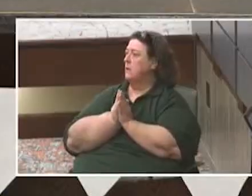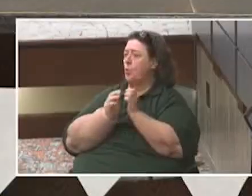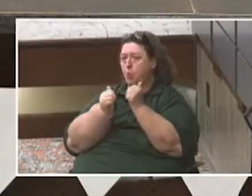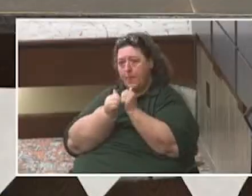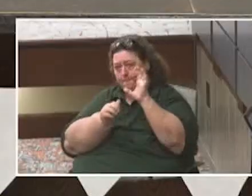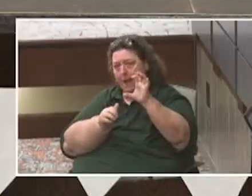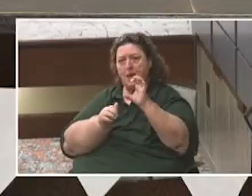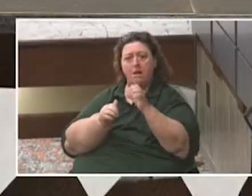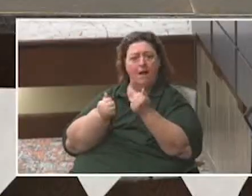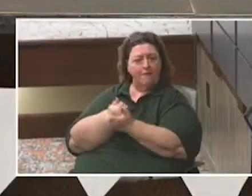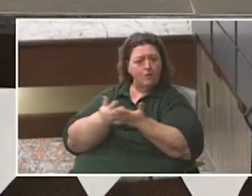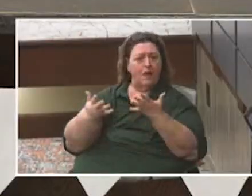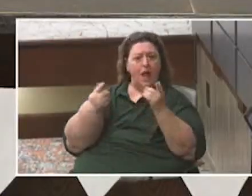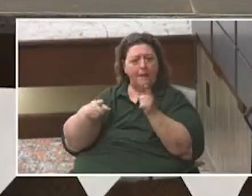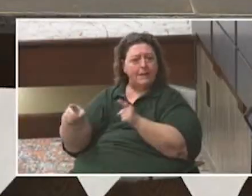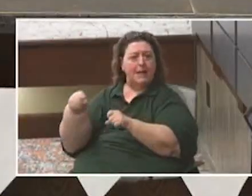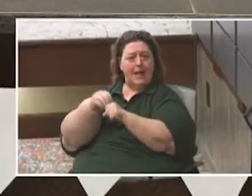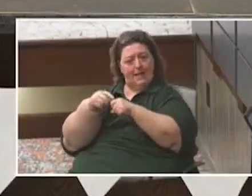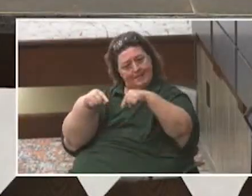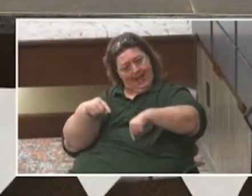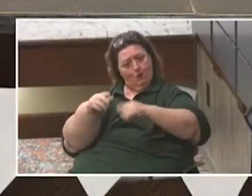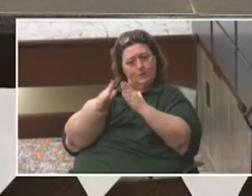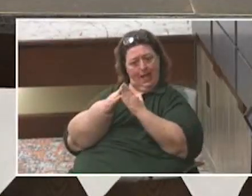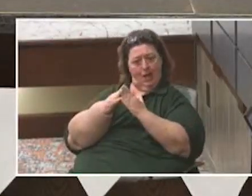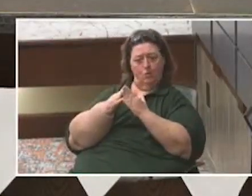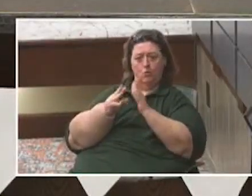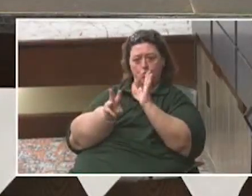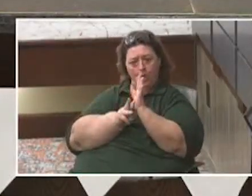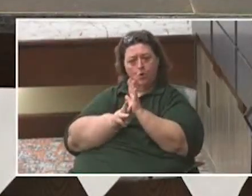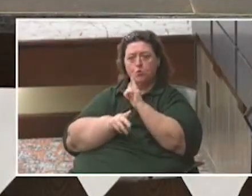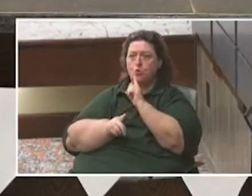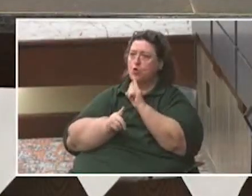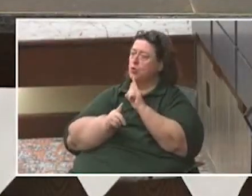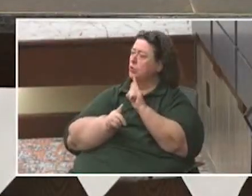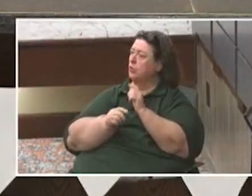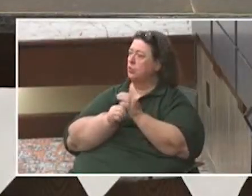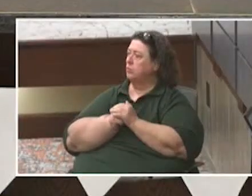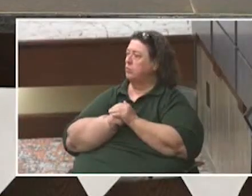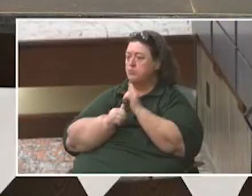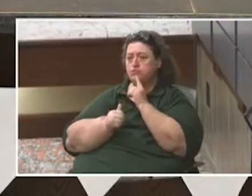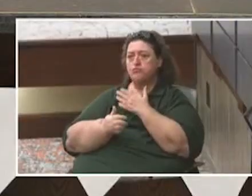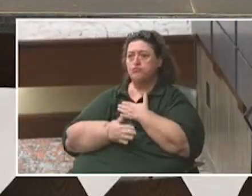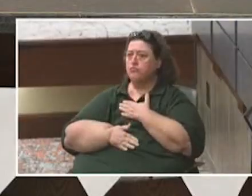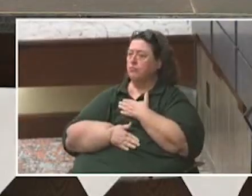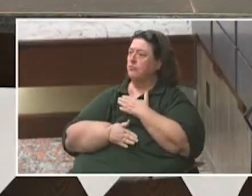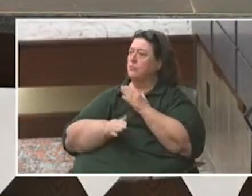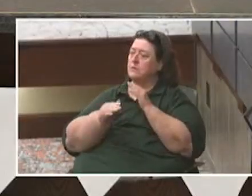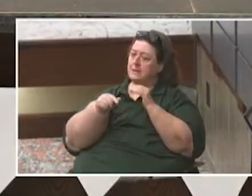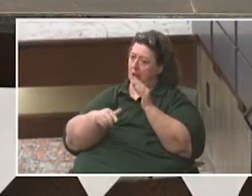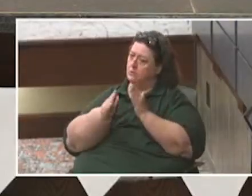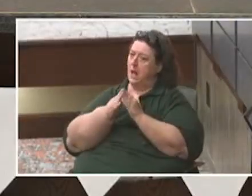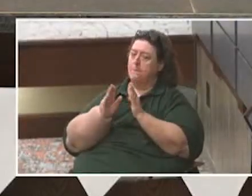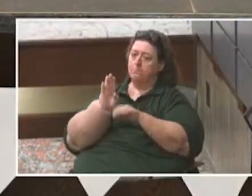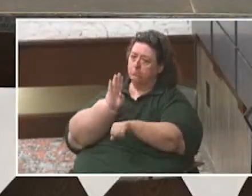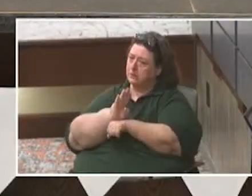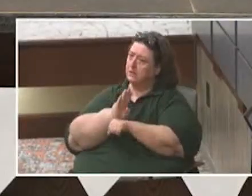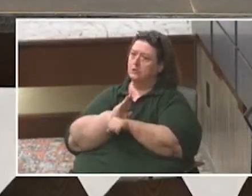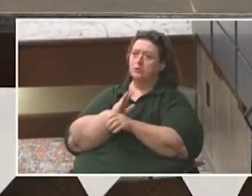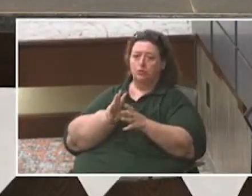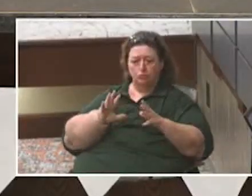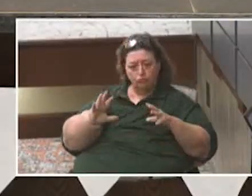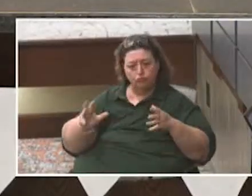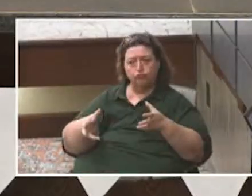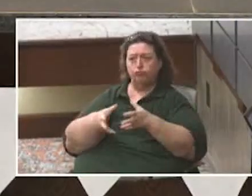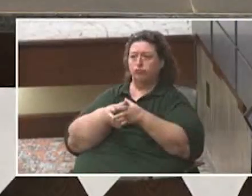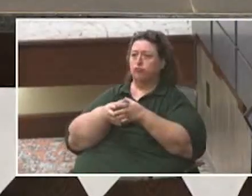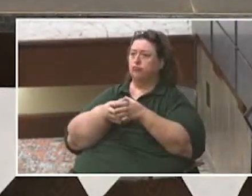doing downtown together on the riverfront and the downtown businesses altogether,